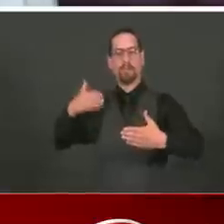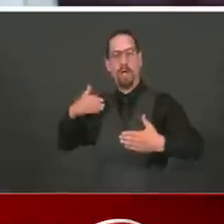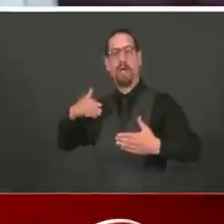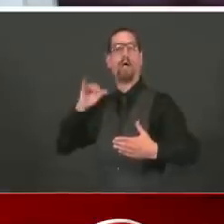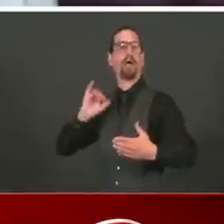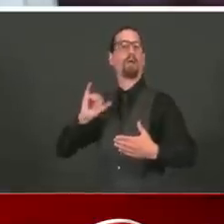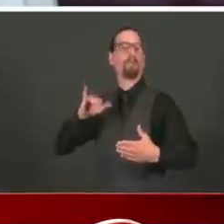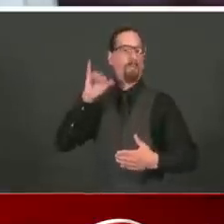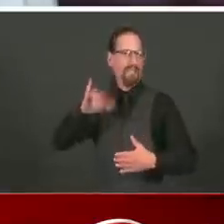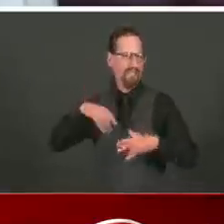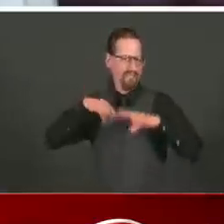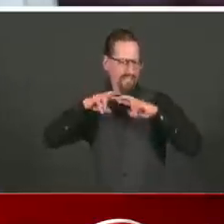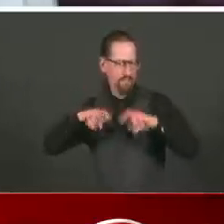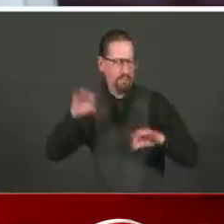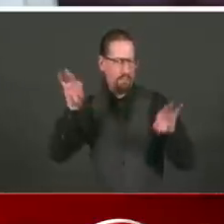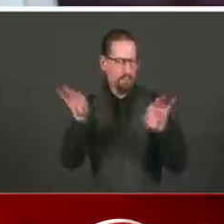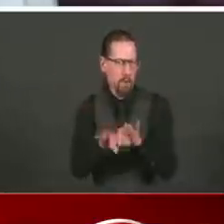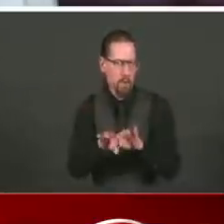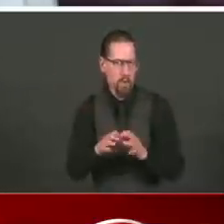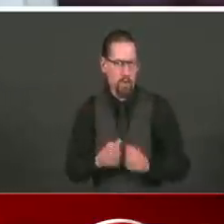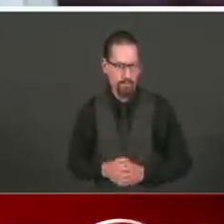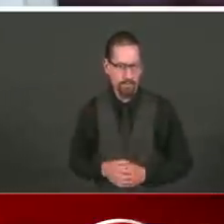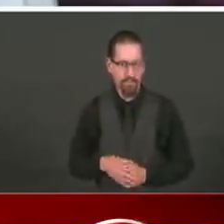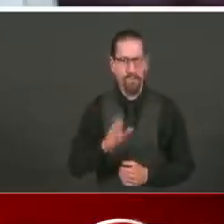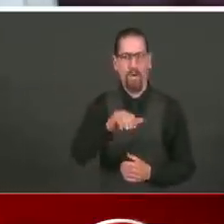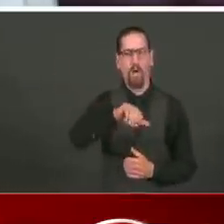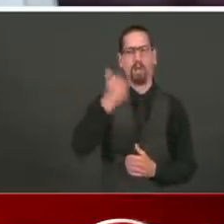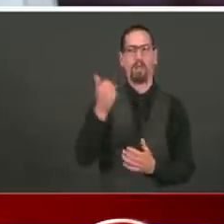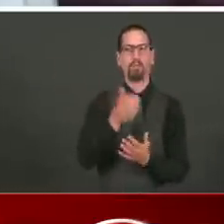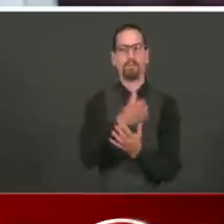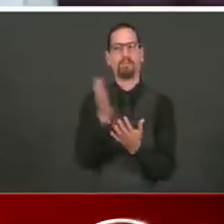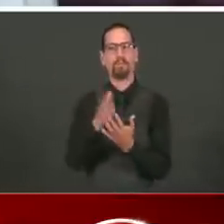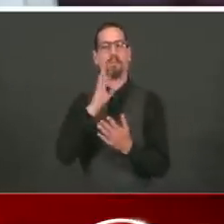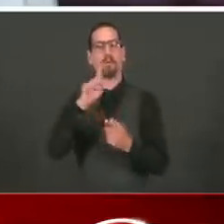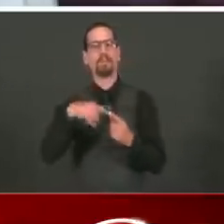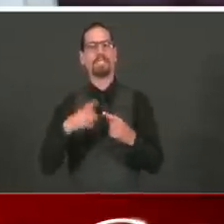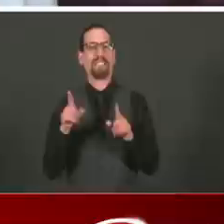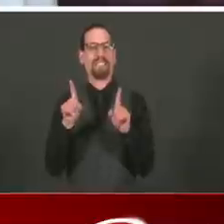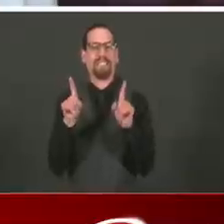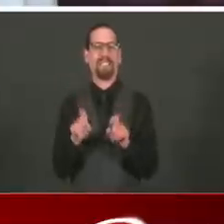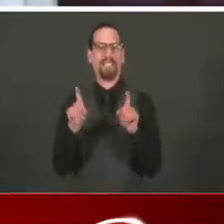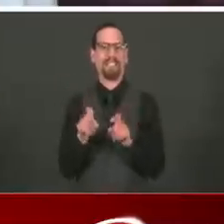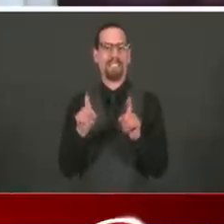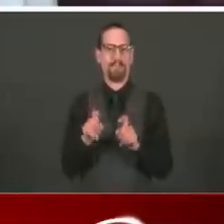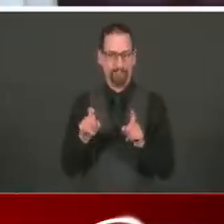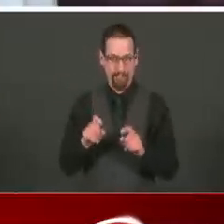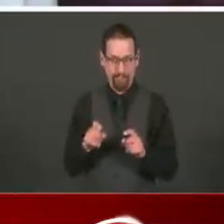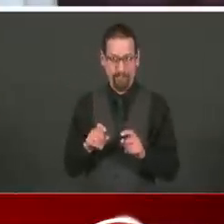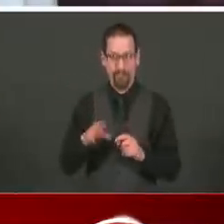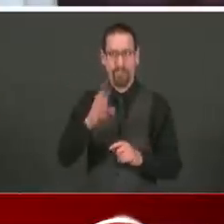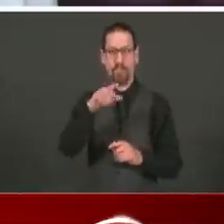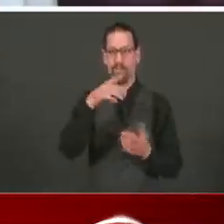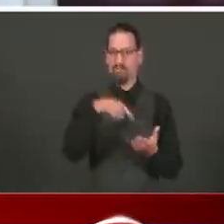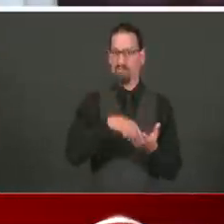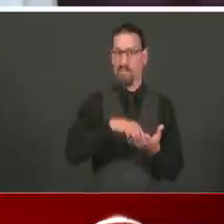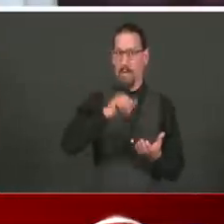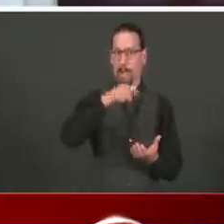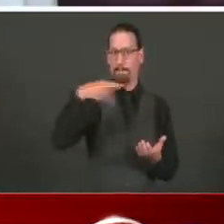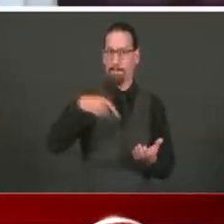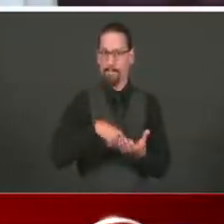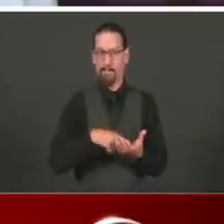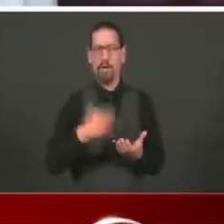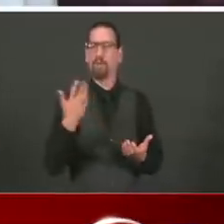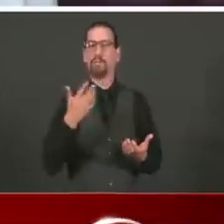be provided information about our asymptomatic testing program. So again, this is very important.